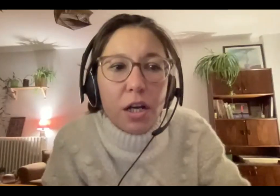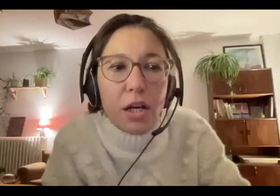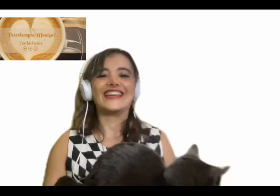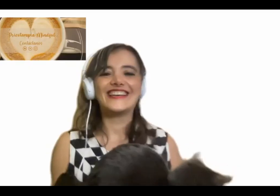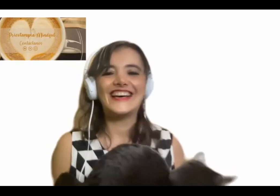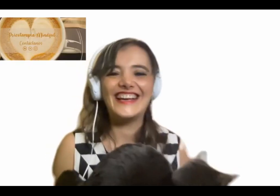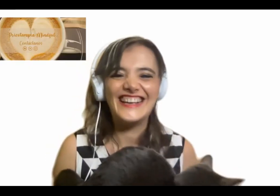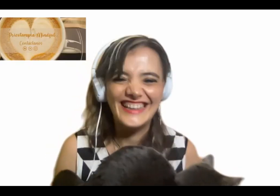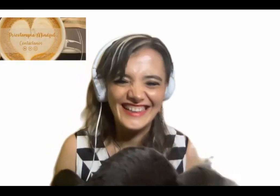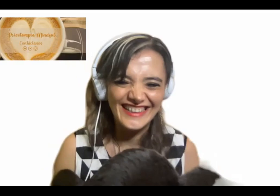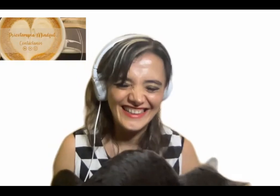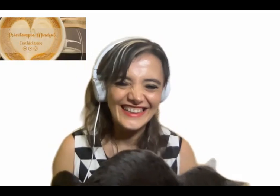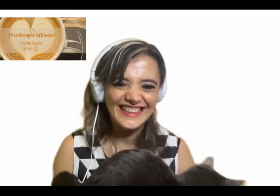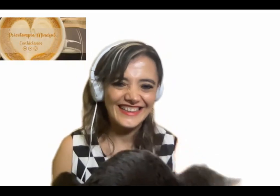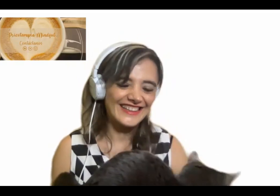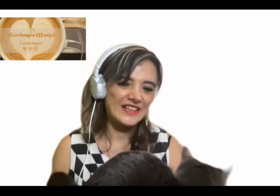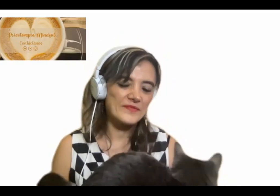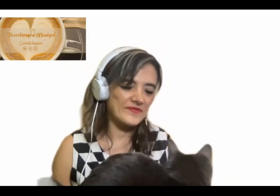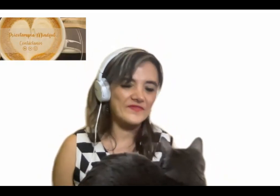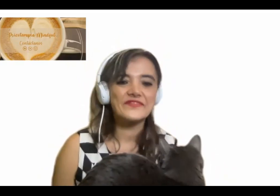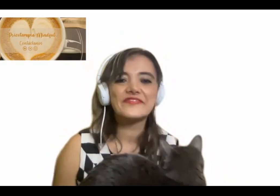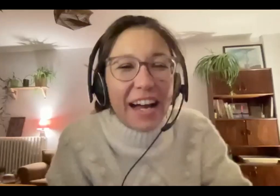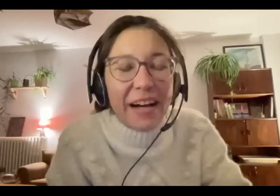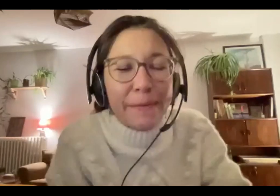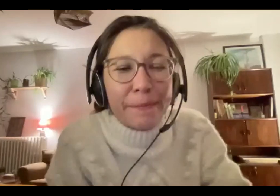Amija, go ahead. I'm here.